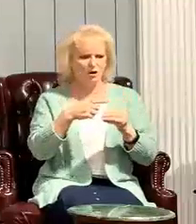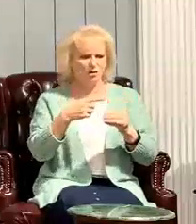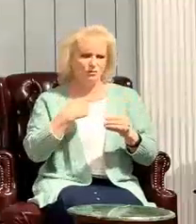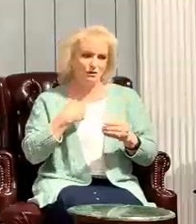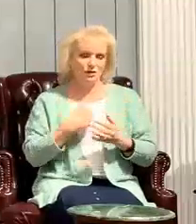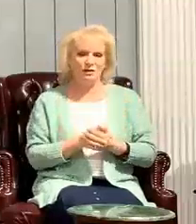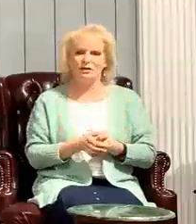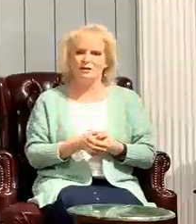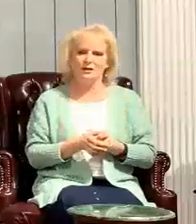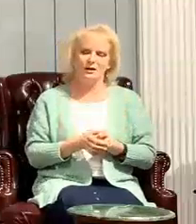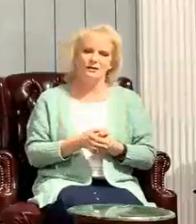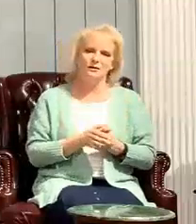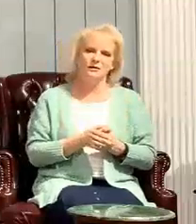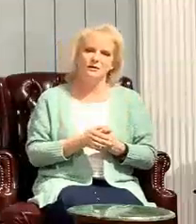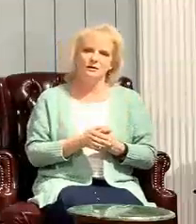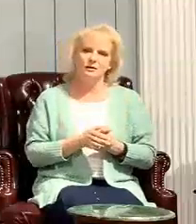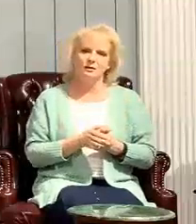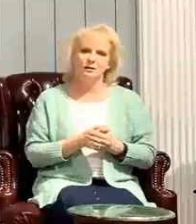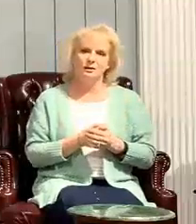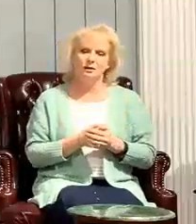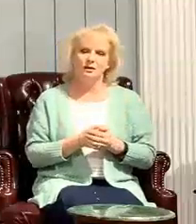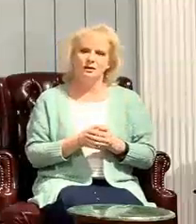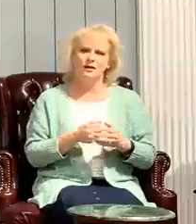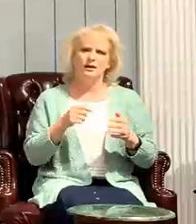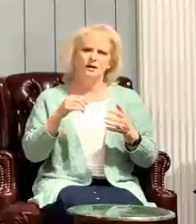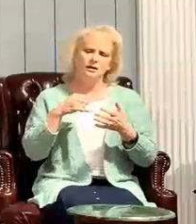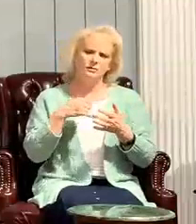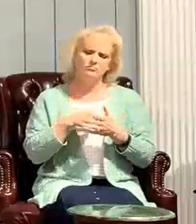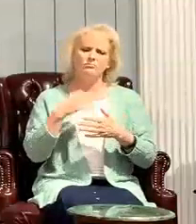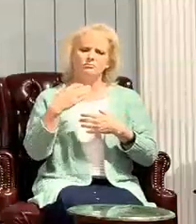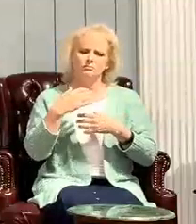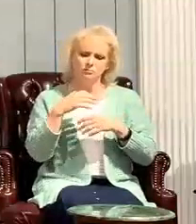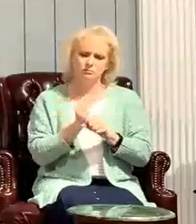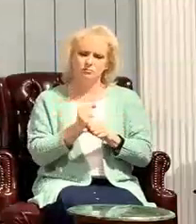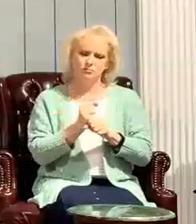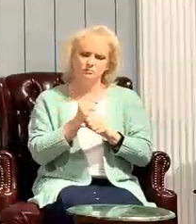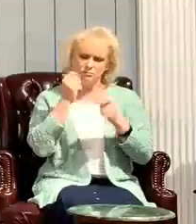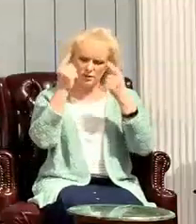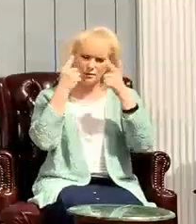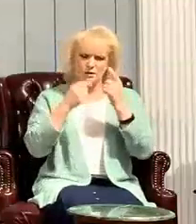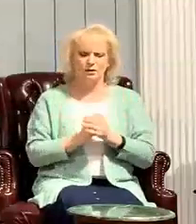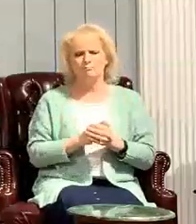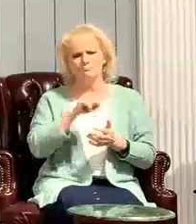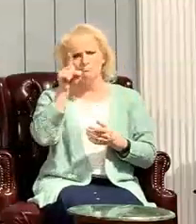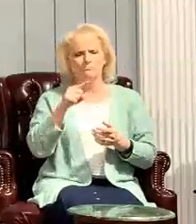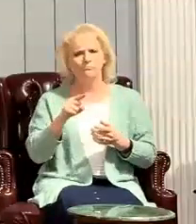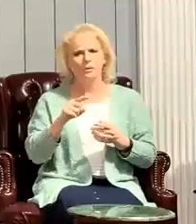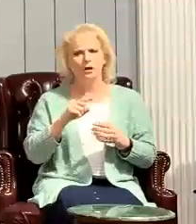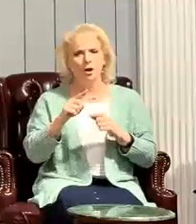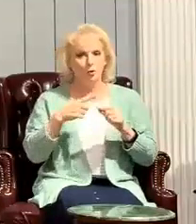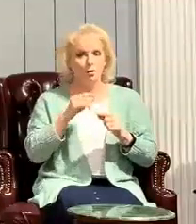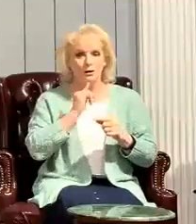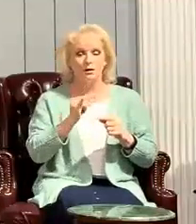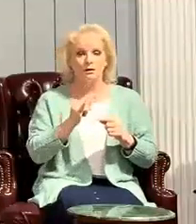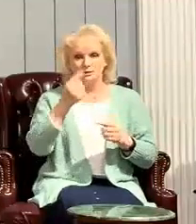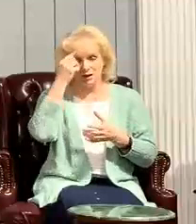Anyway, but it did cause me. It caused me to consider this question: when is a